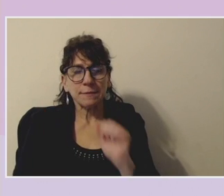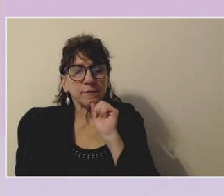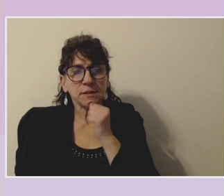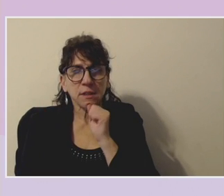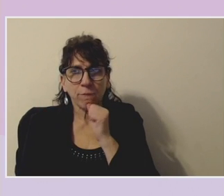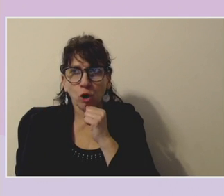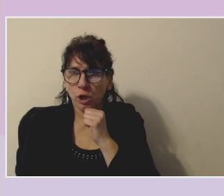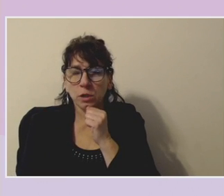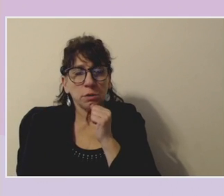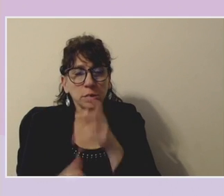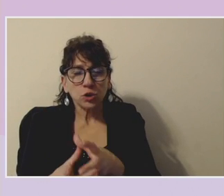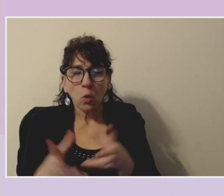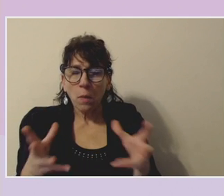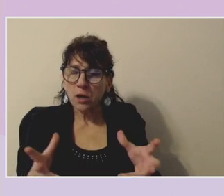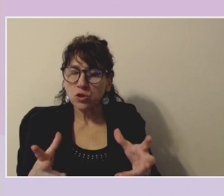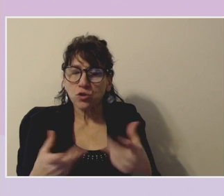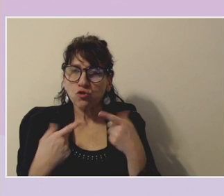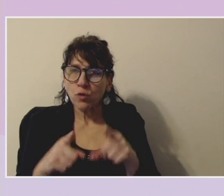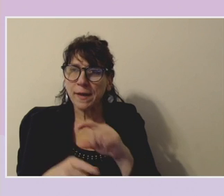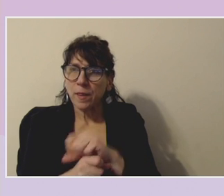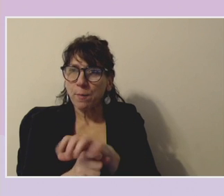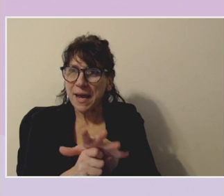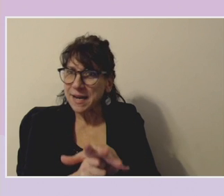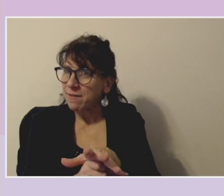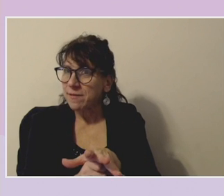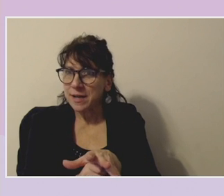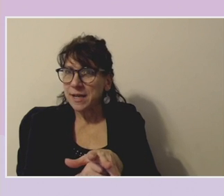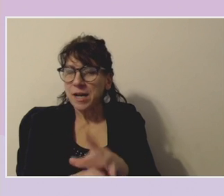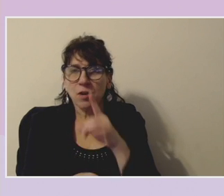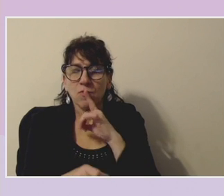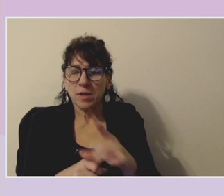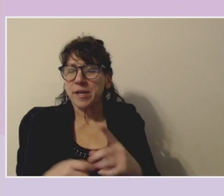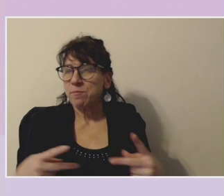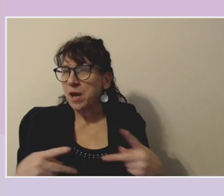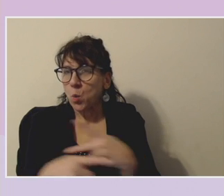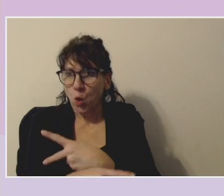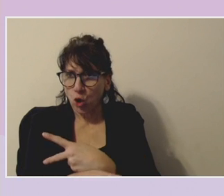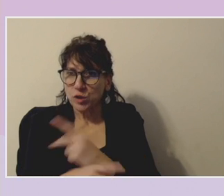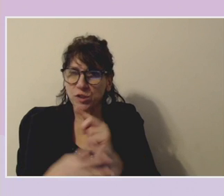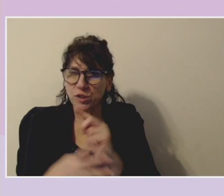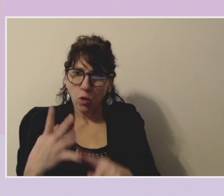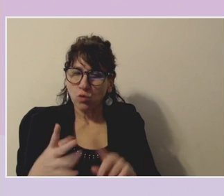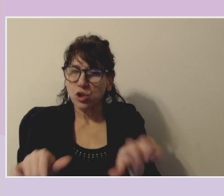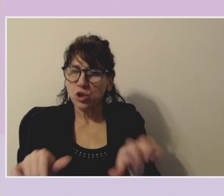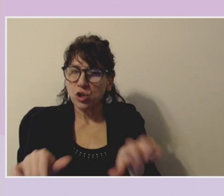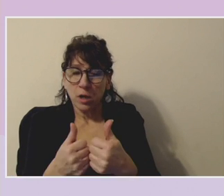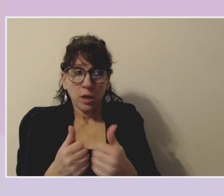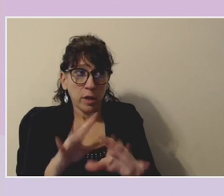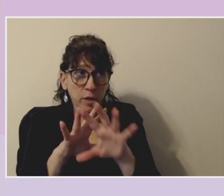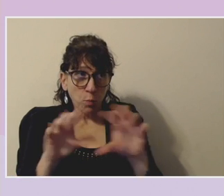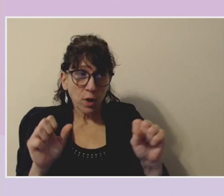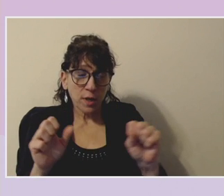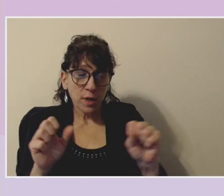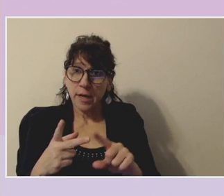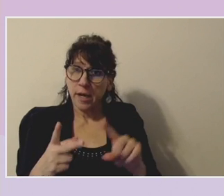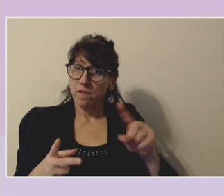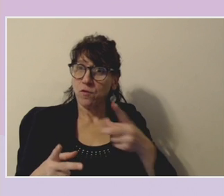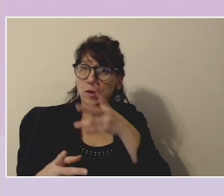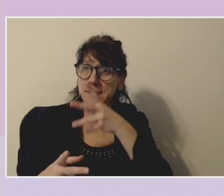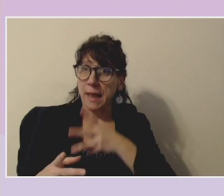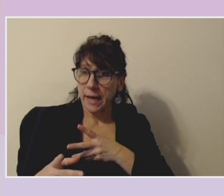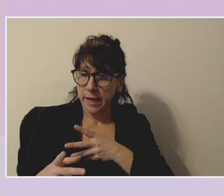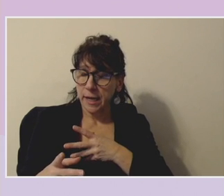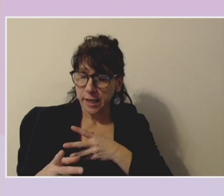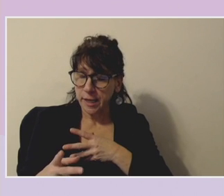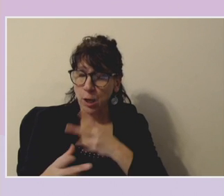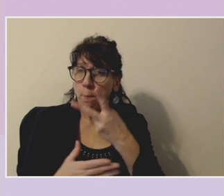so much, and the pandemic simply exacerbated those challenges. And that's why the president and the first lady have